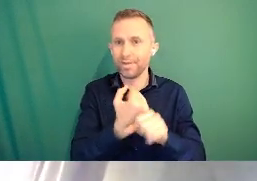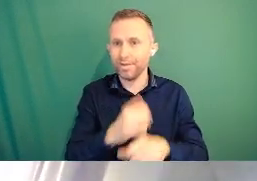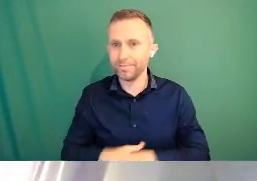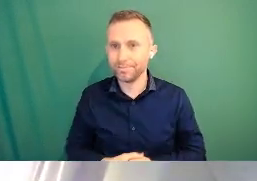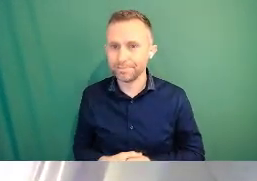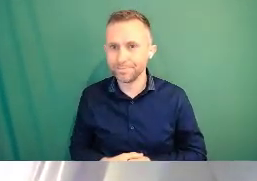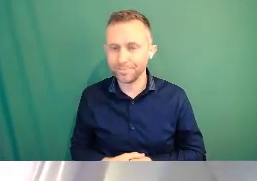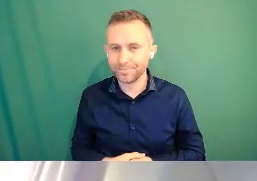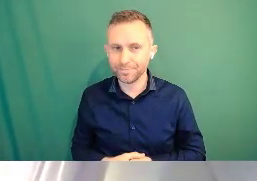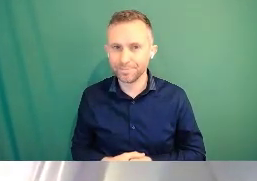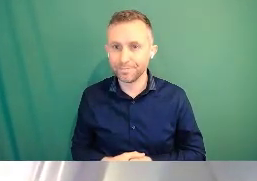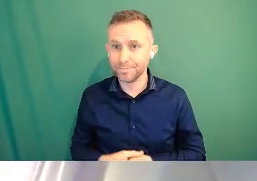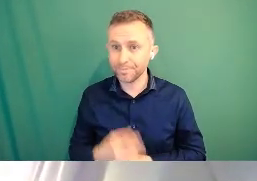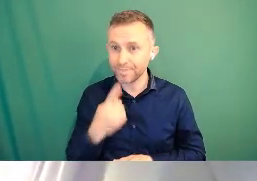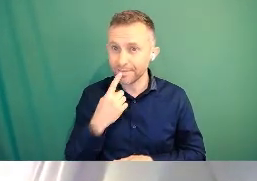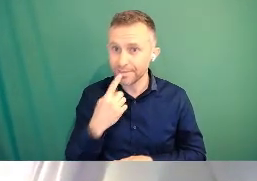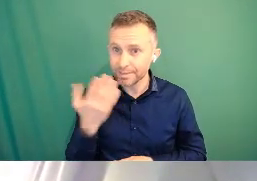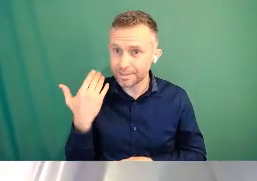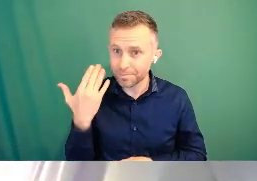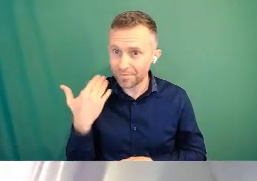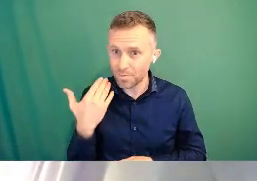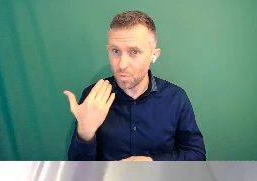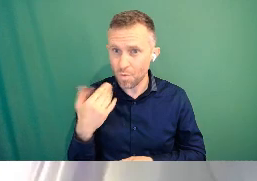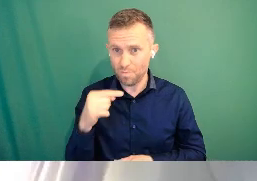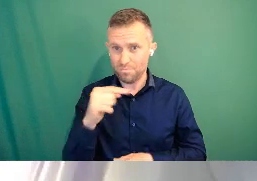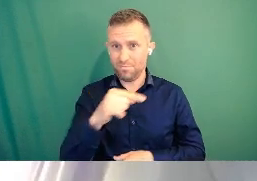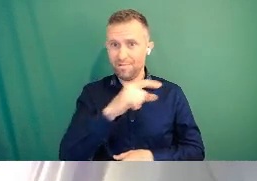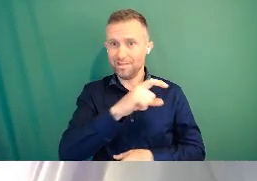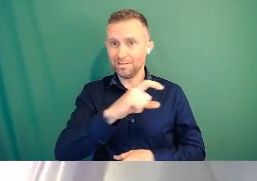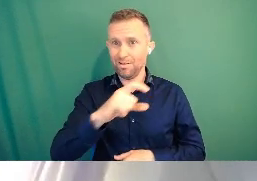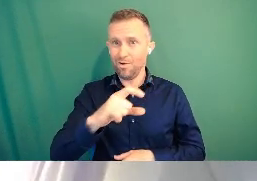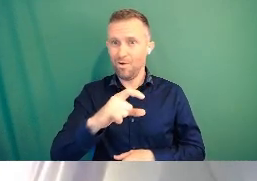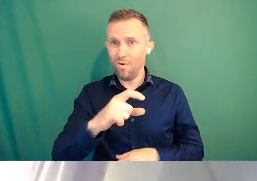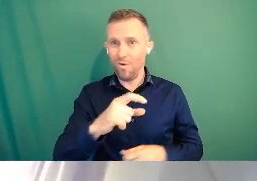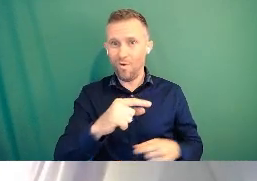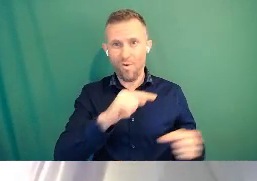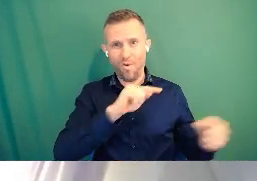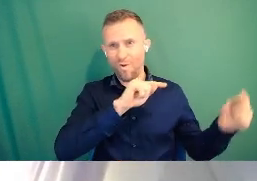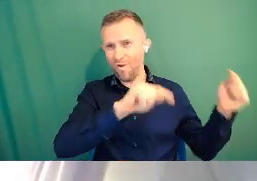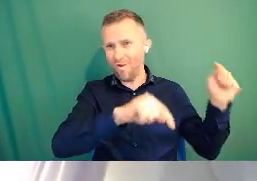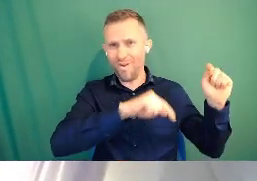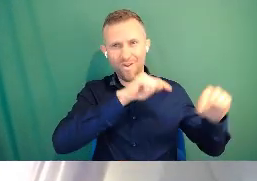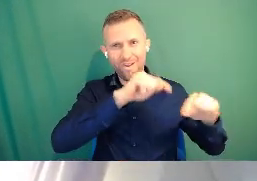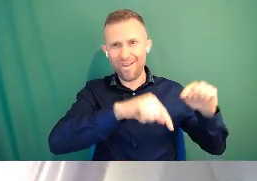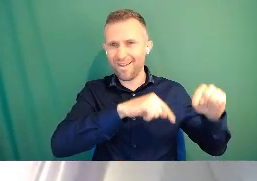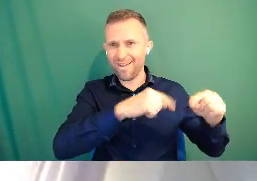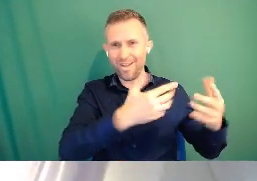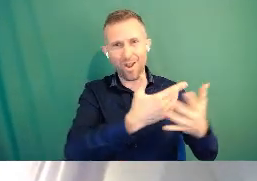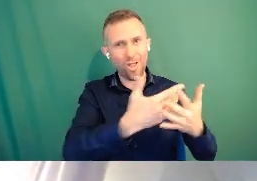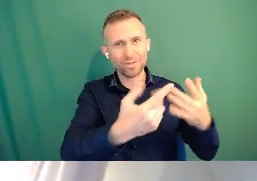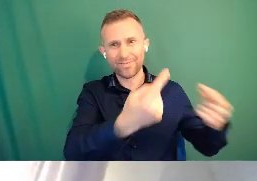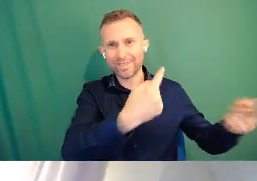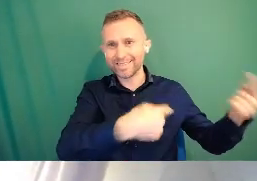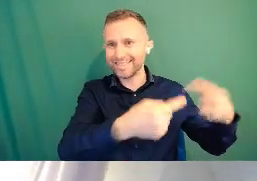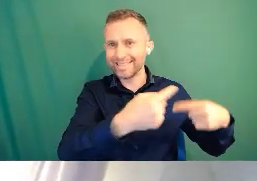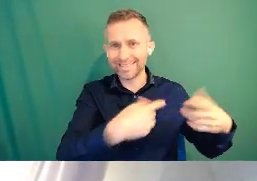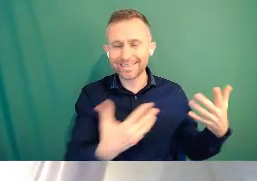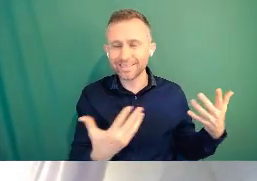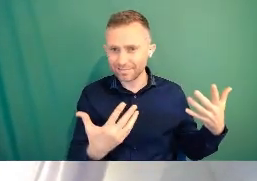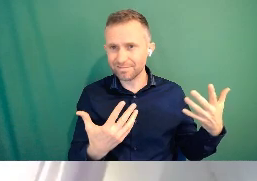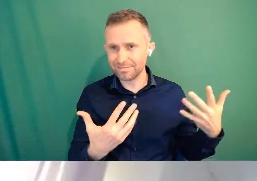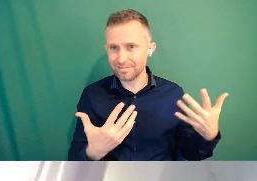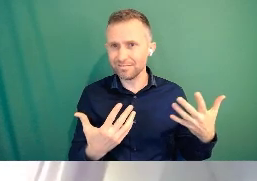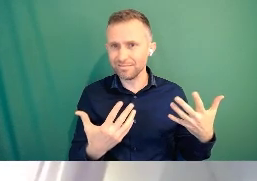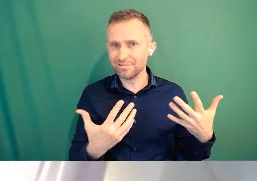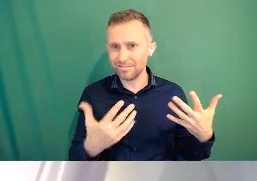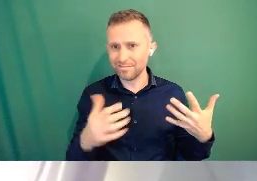that it needs. So as I mentioned at the start, it is actually a very popular tourist attraction in Wales, and tens